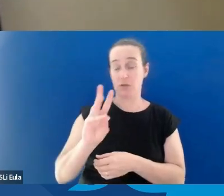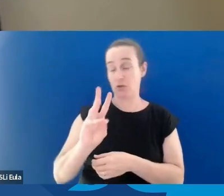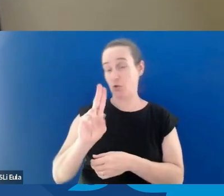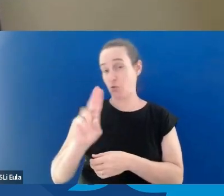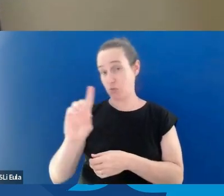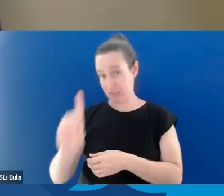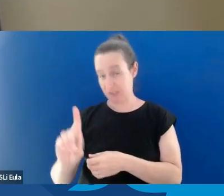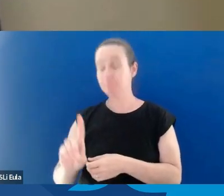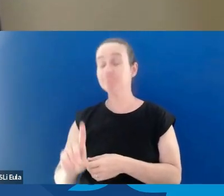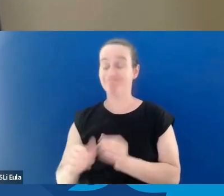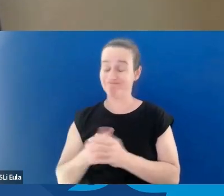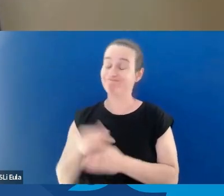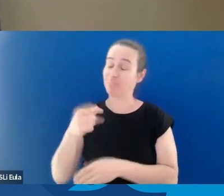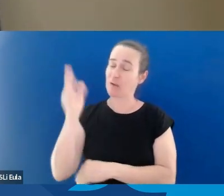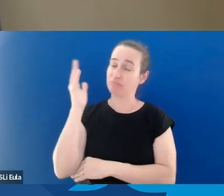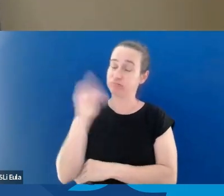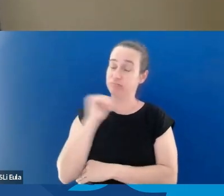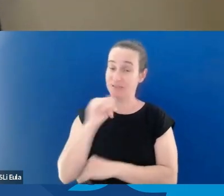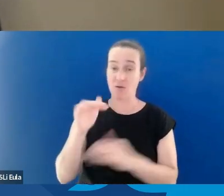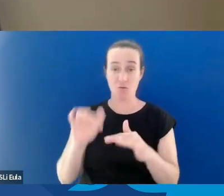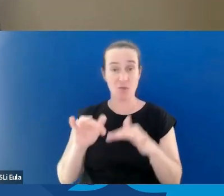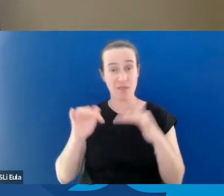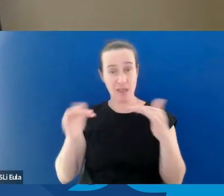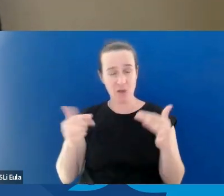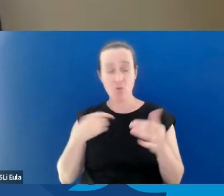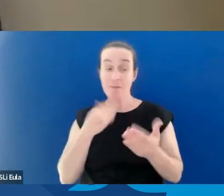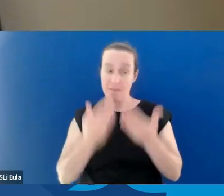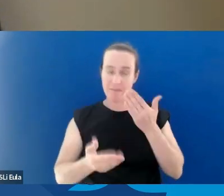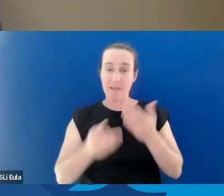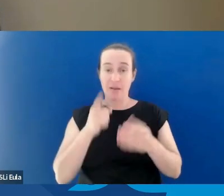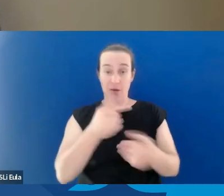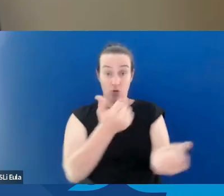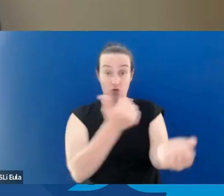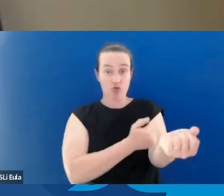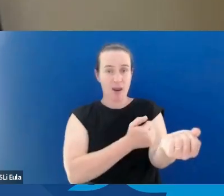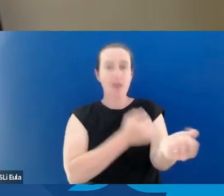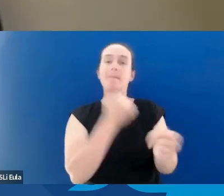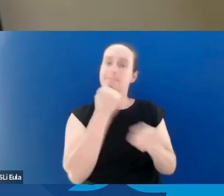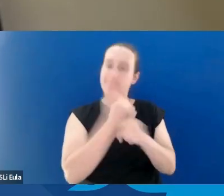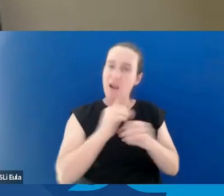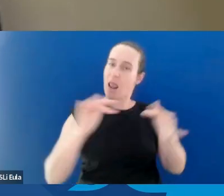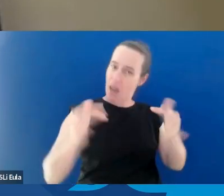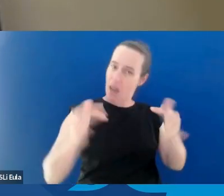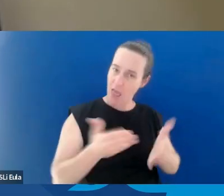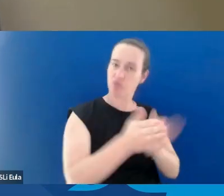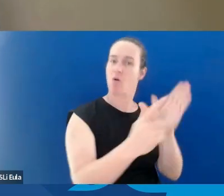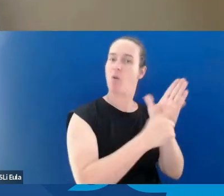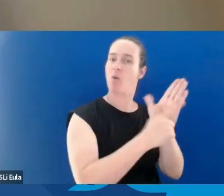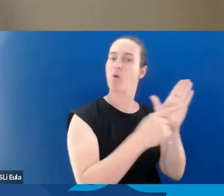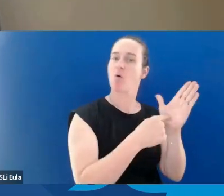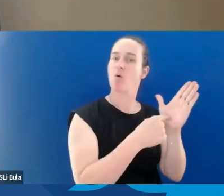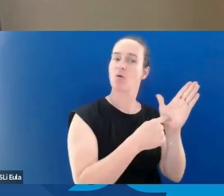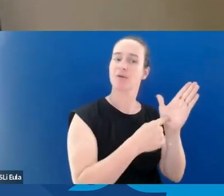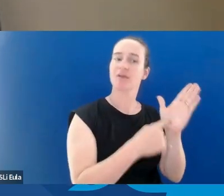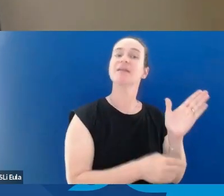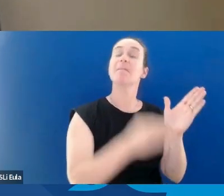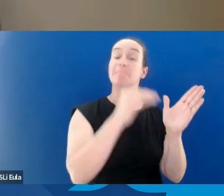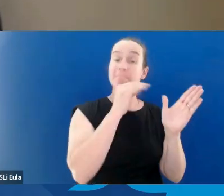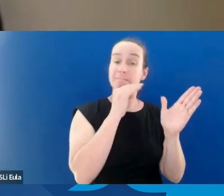that without recognizing decriminalization of drug use, it will negate